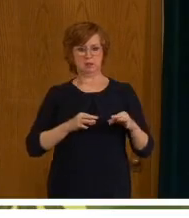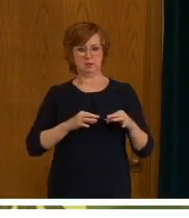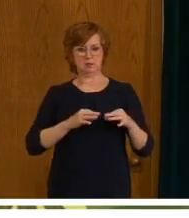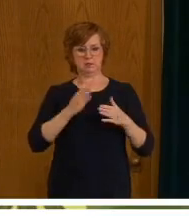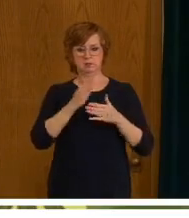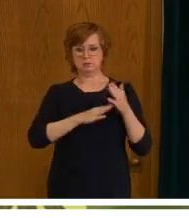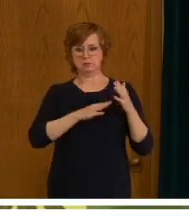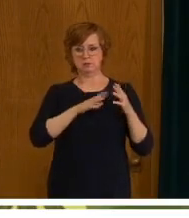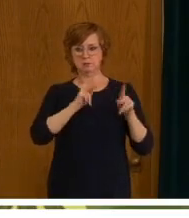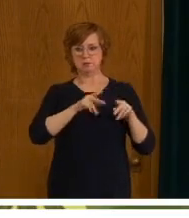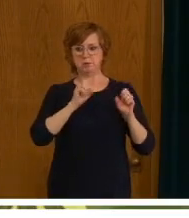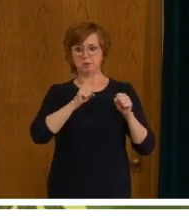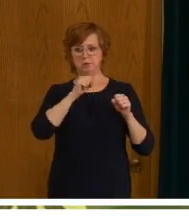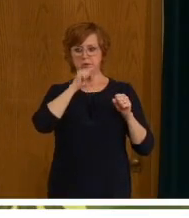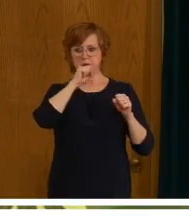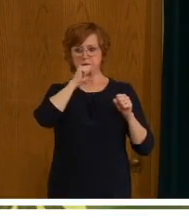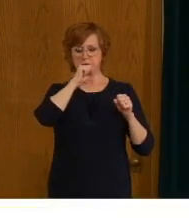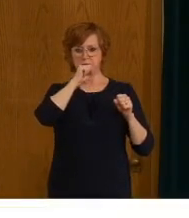shot.